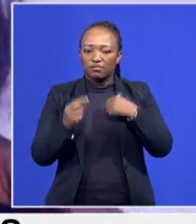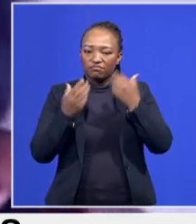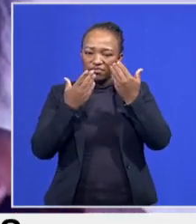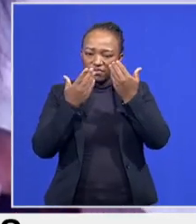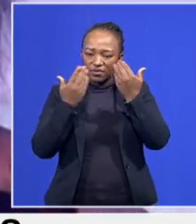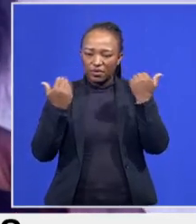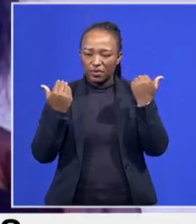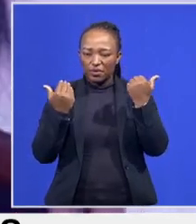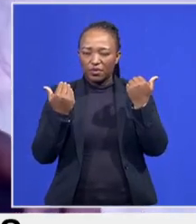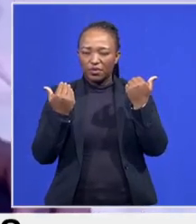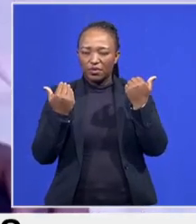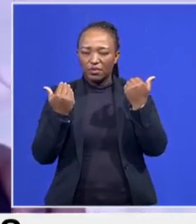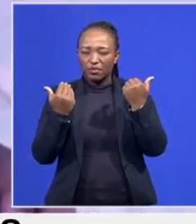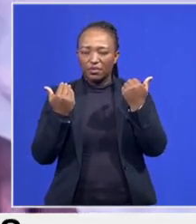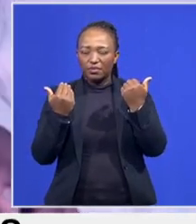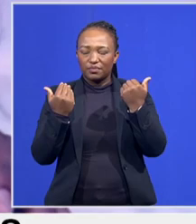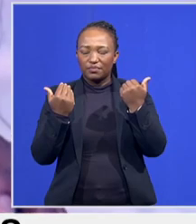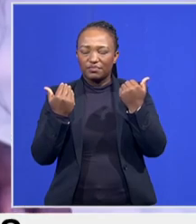last time.